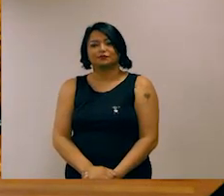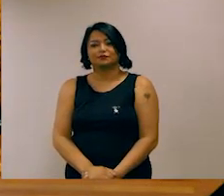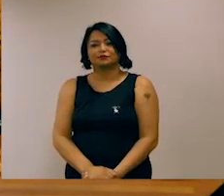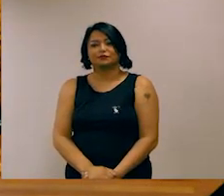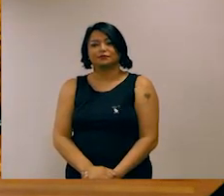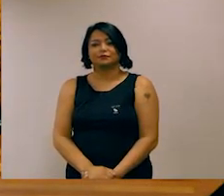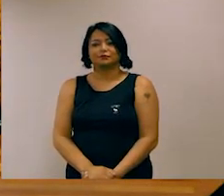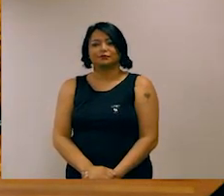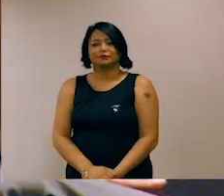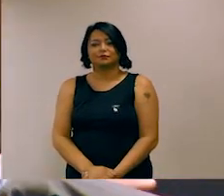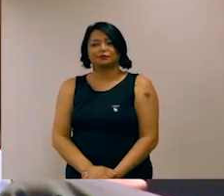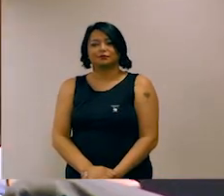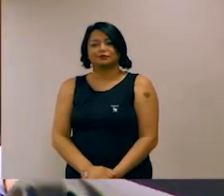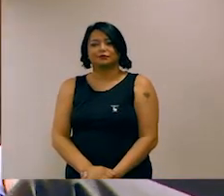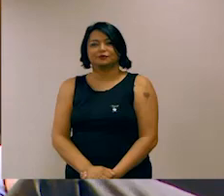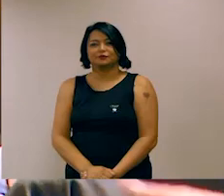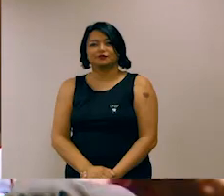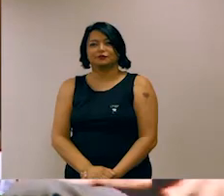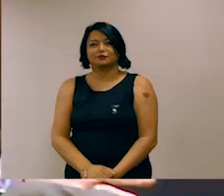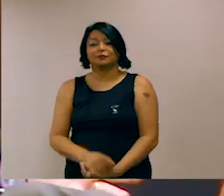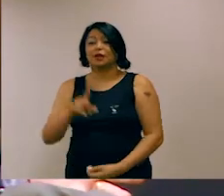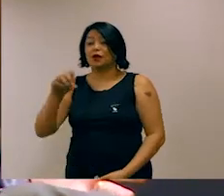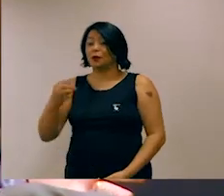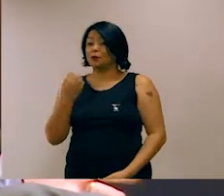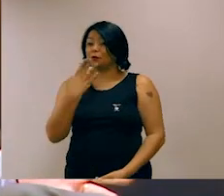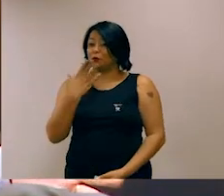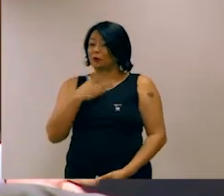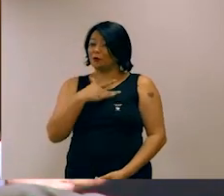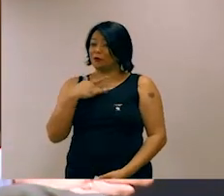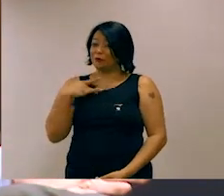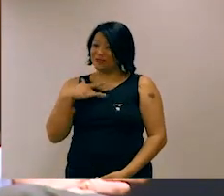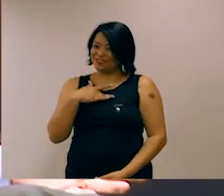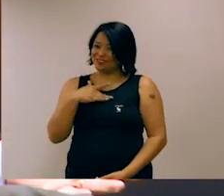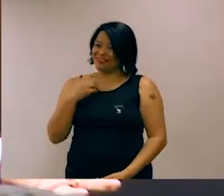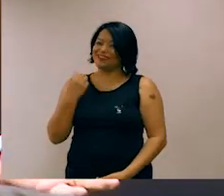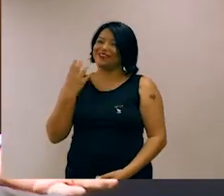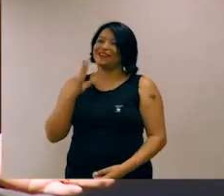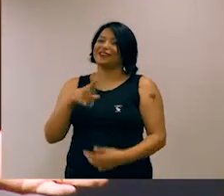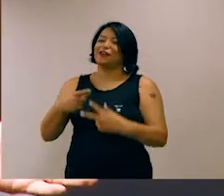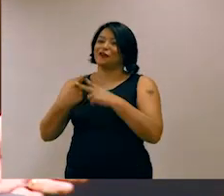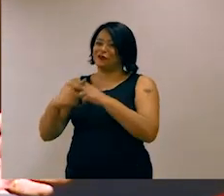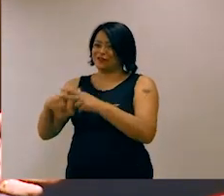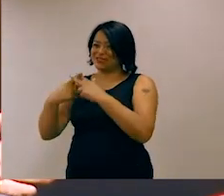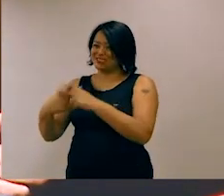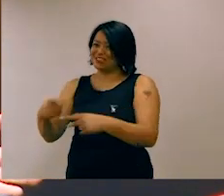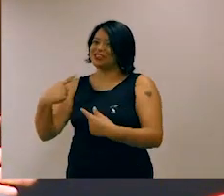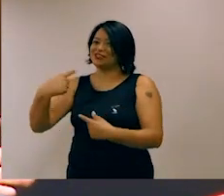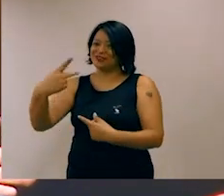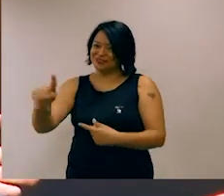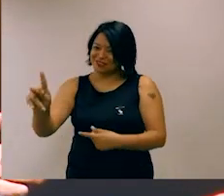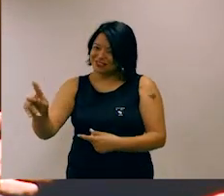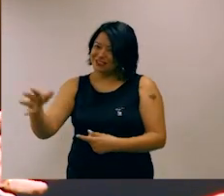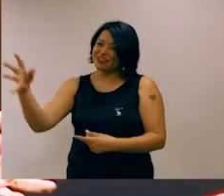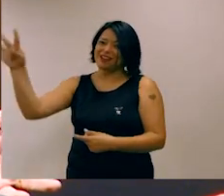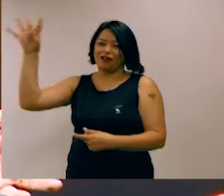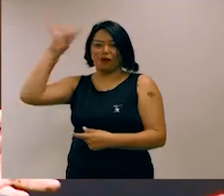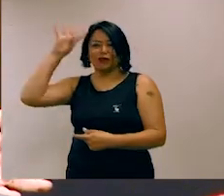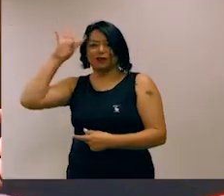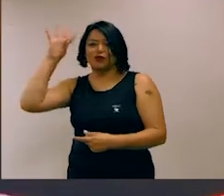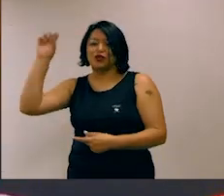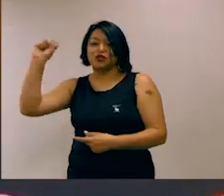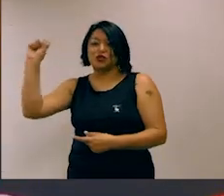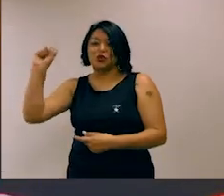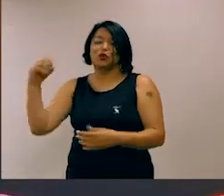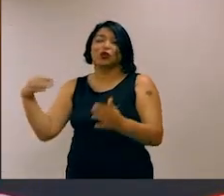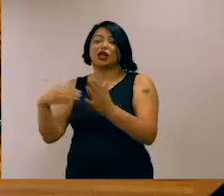workshop on Wednesday from 8 to 12 in 2 days called Bring Your Challenge.